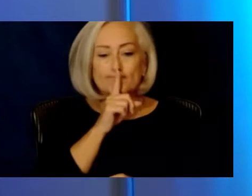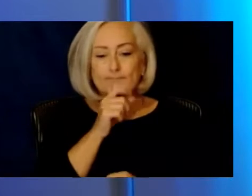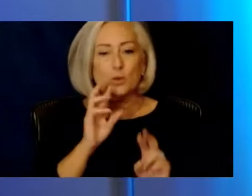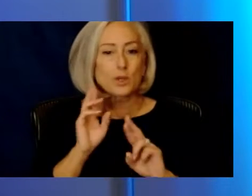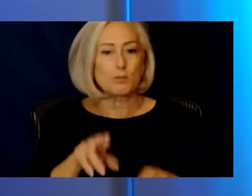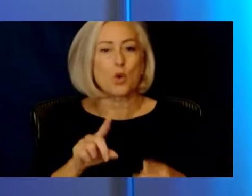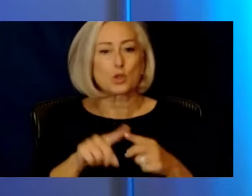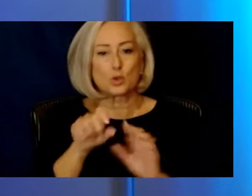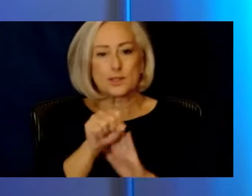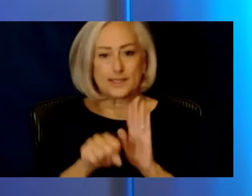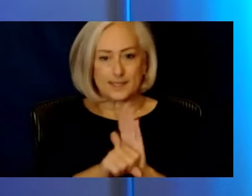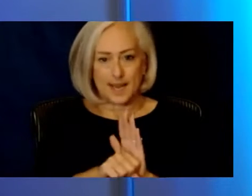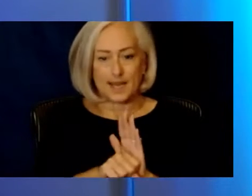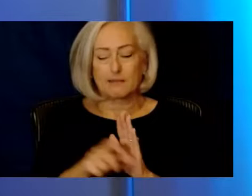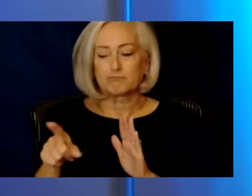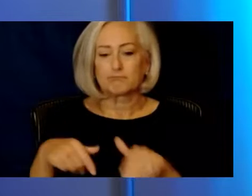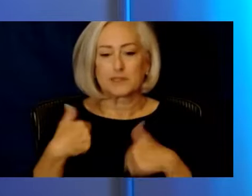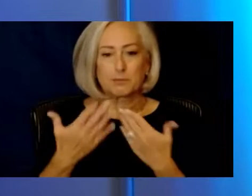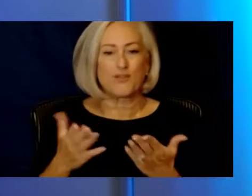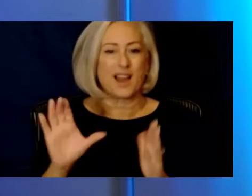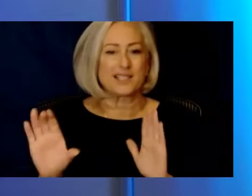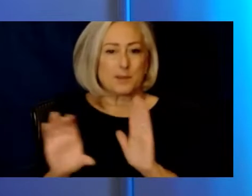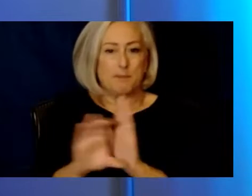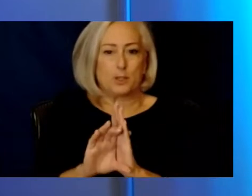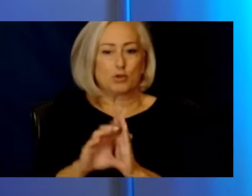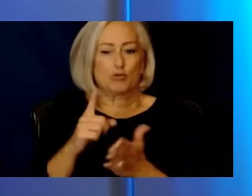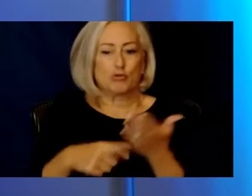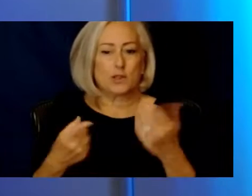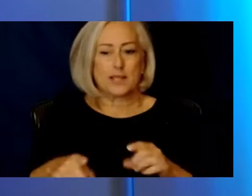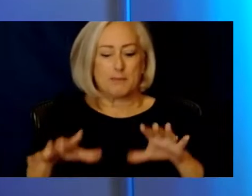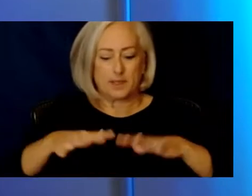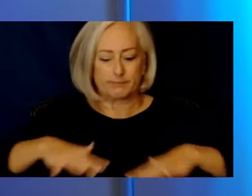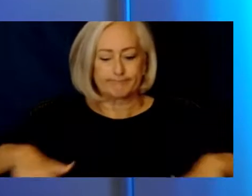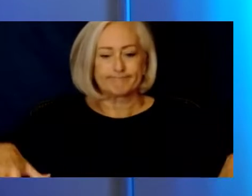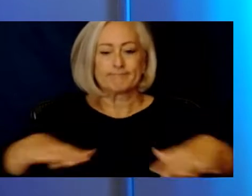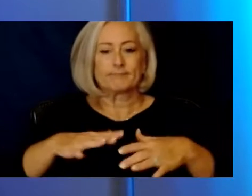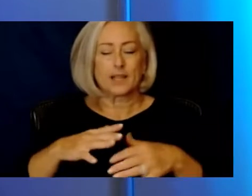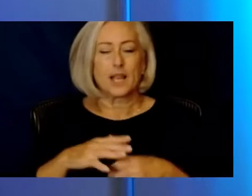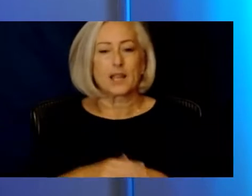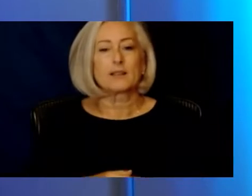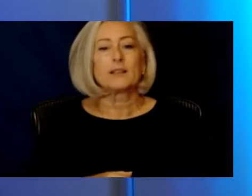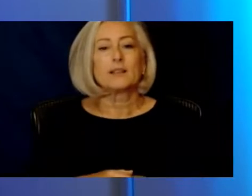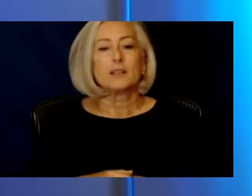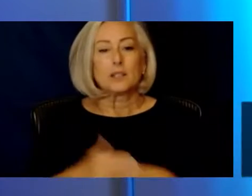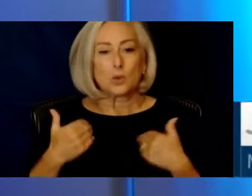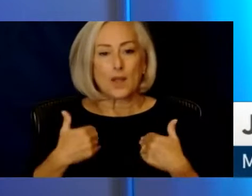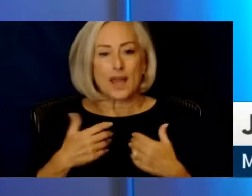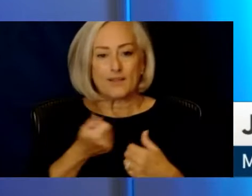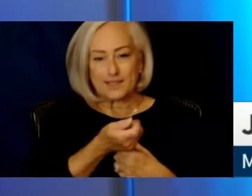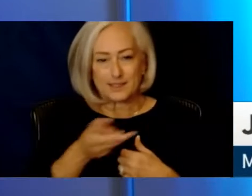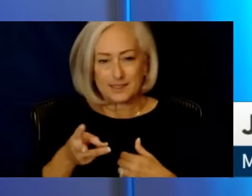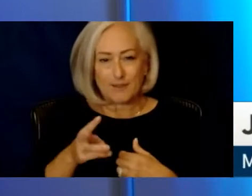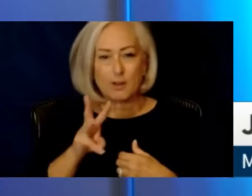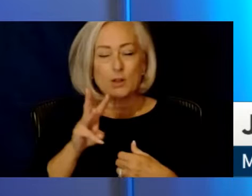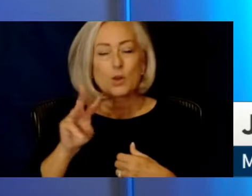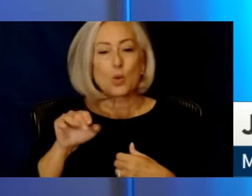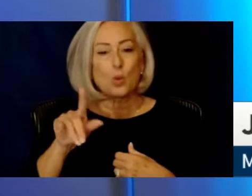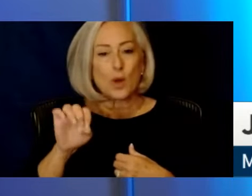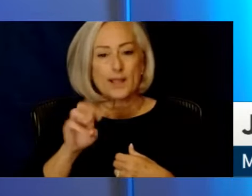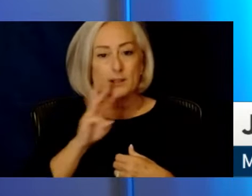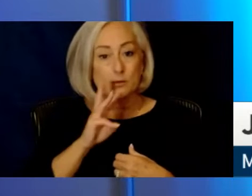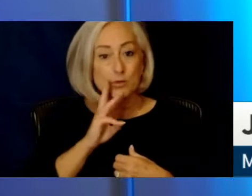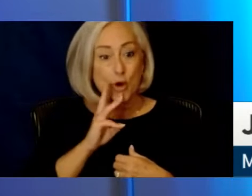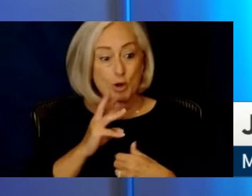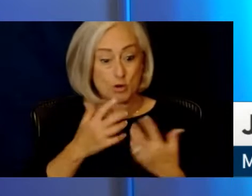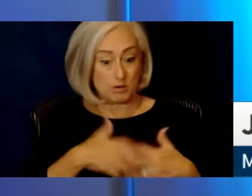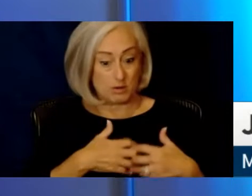overall region. Recently, and we have a couple of wastewater plants that we track very carefully. And recently in Kansas, it's been higher